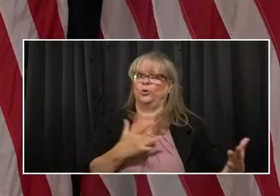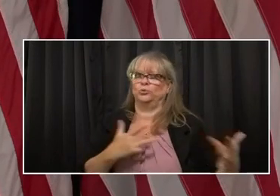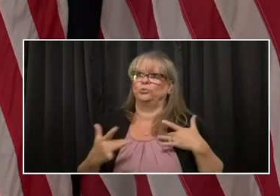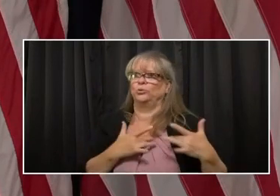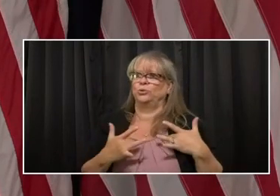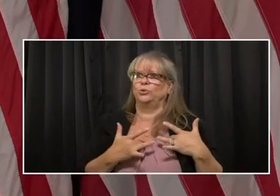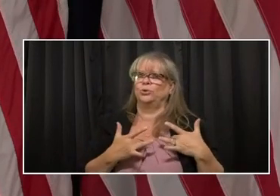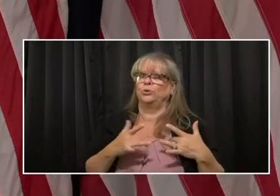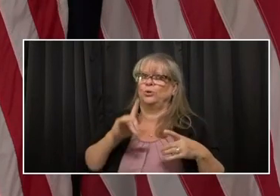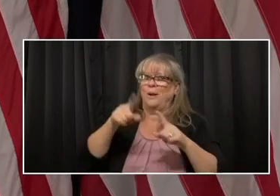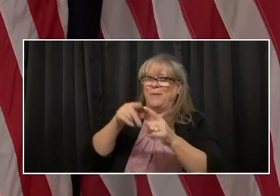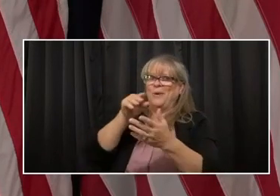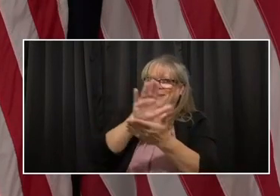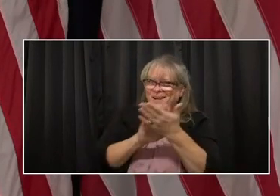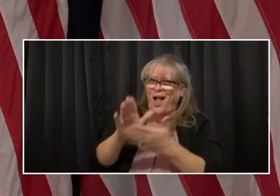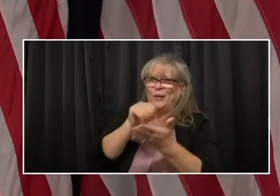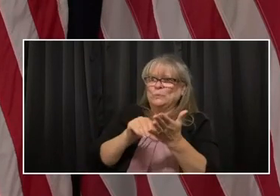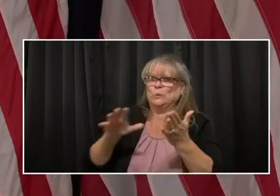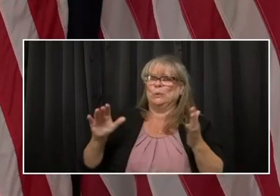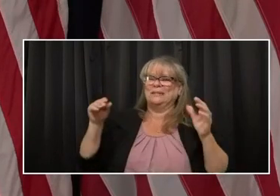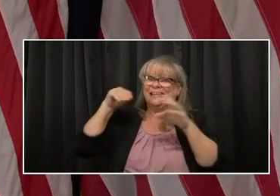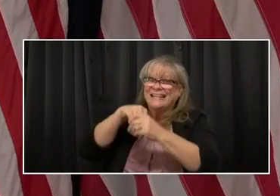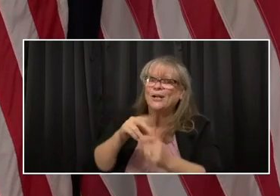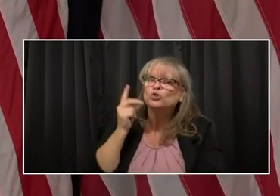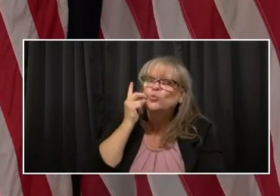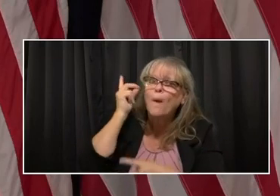of reasons. One is